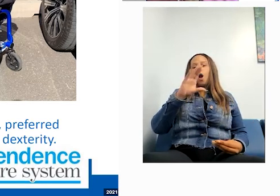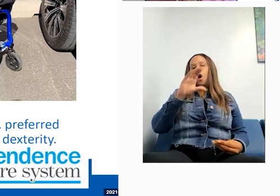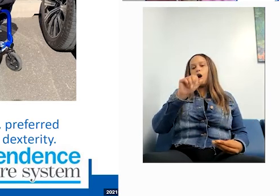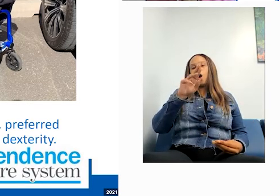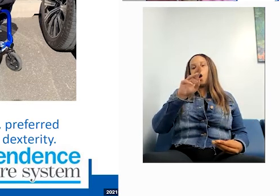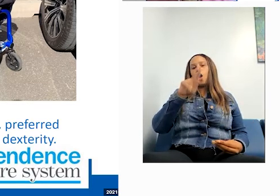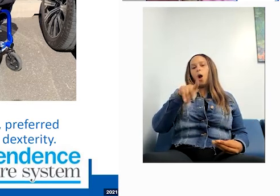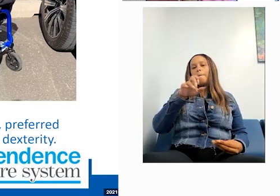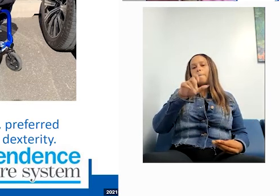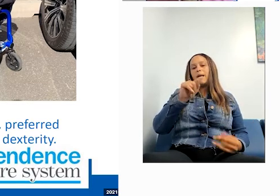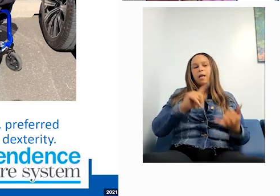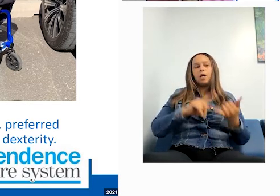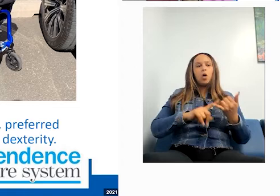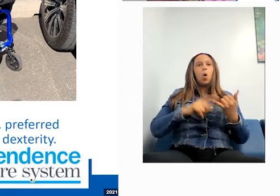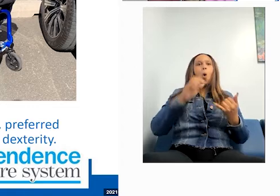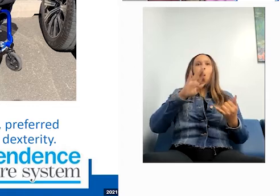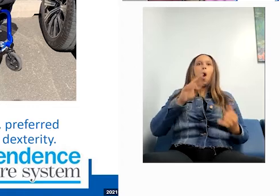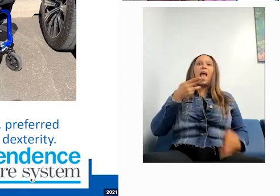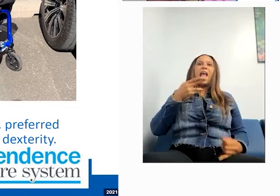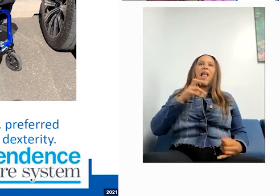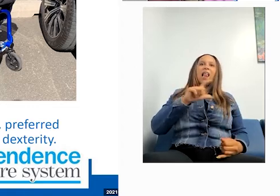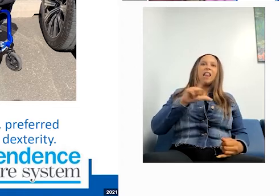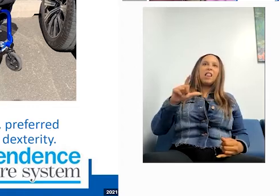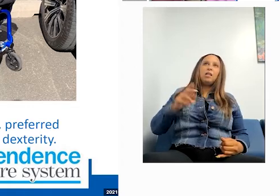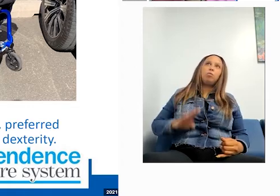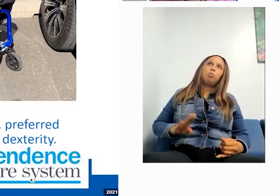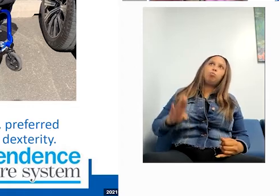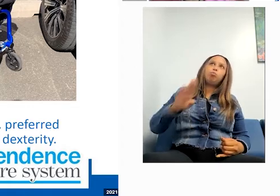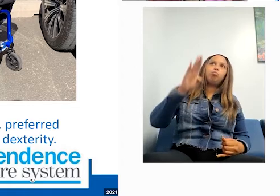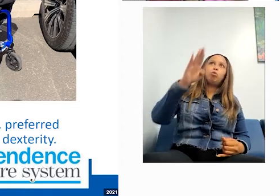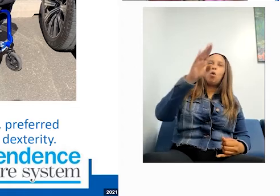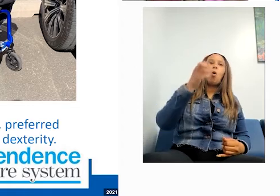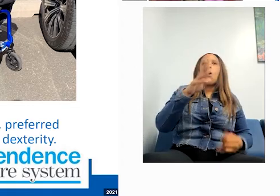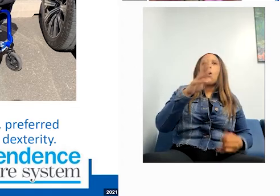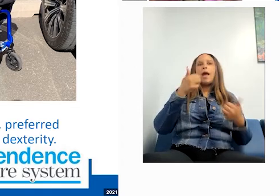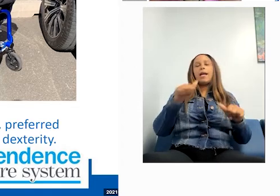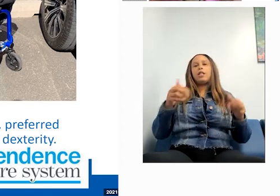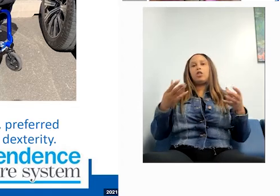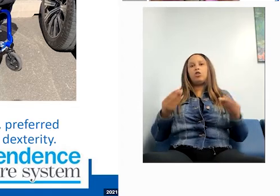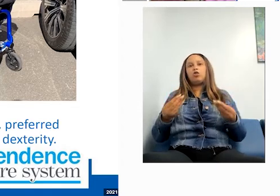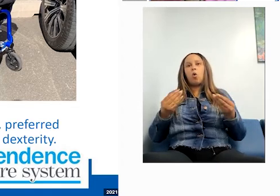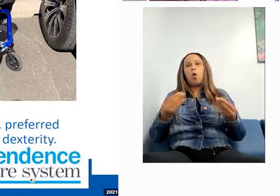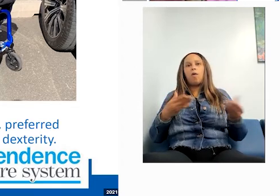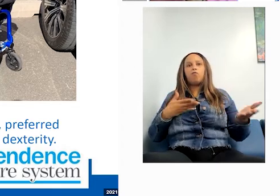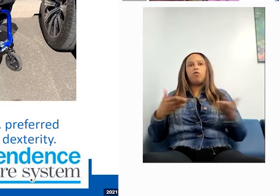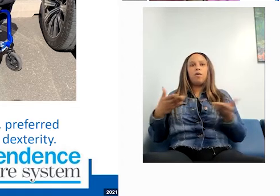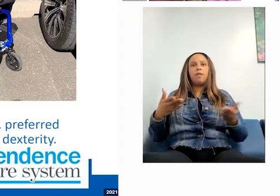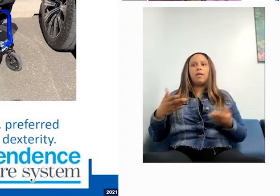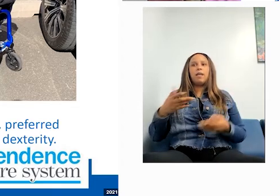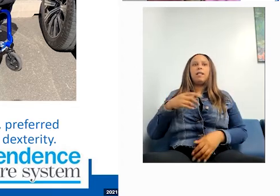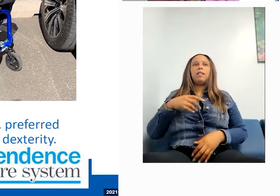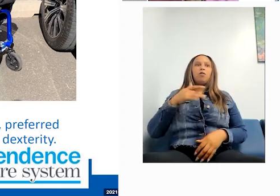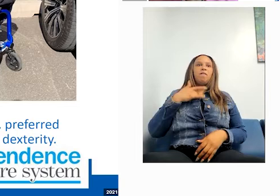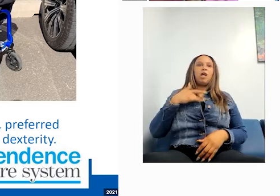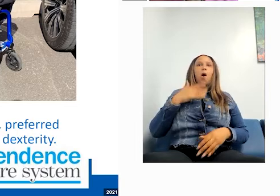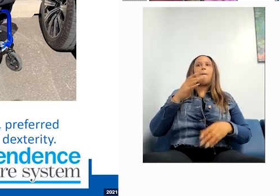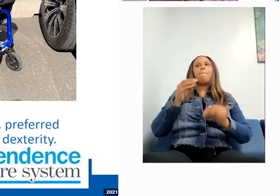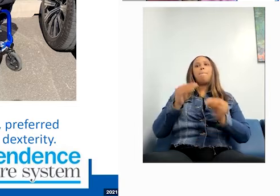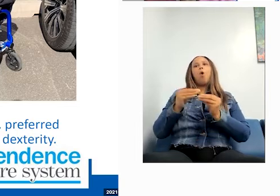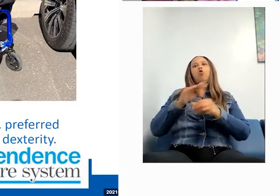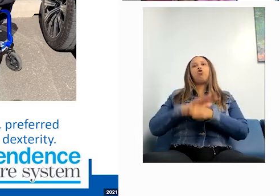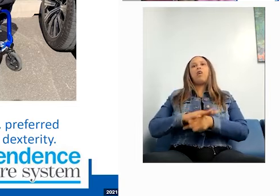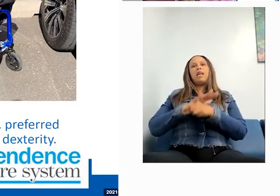particular, or grassy surfaces, or any soft surfaces that require a lot more stress of your upper extremities